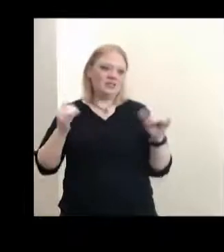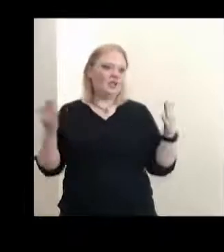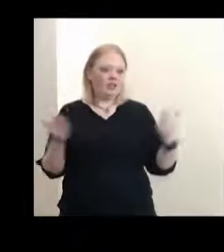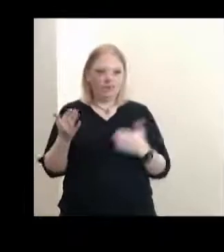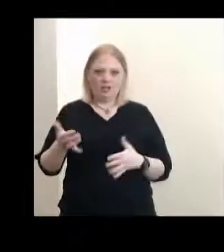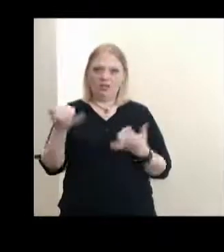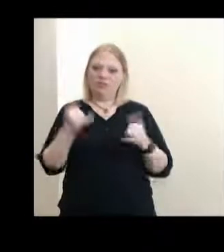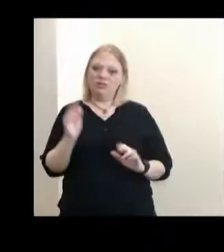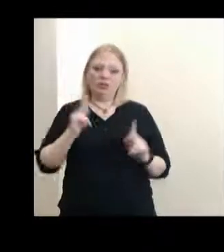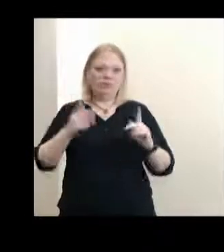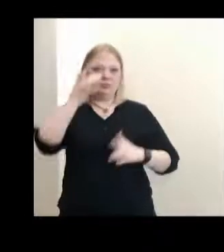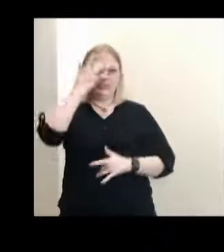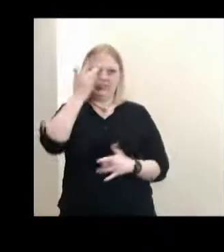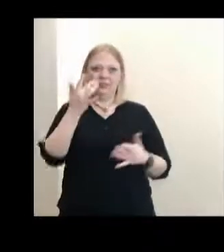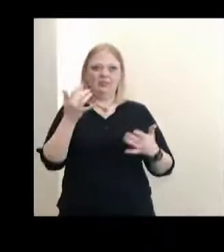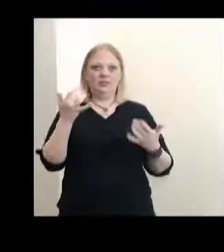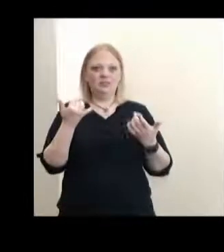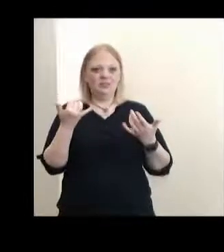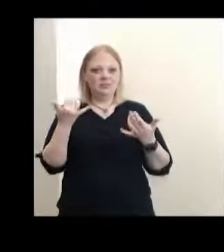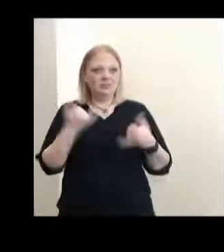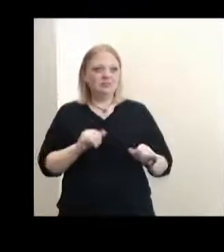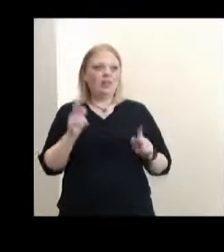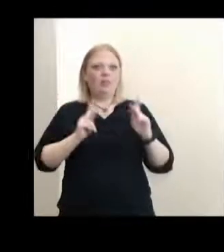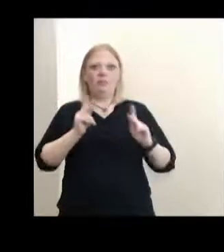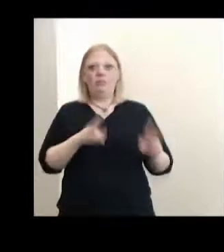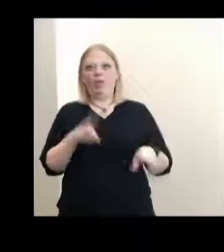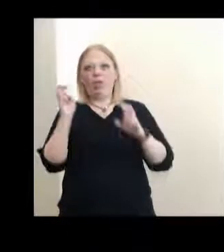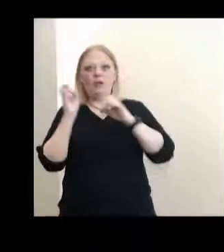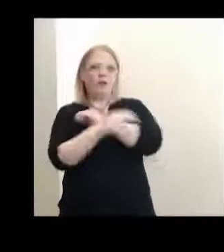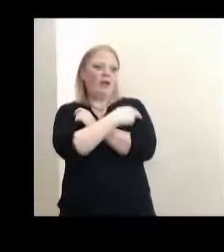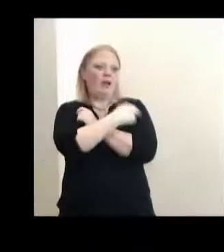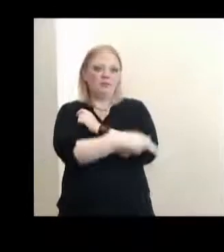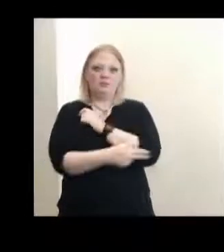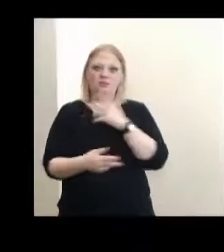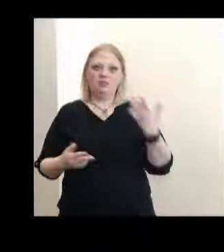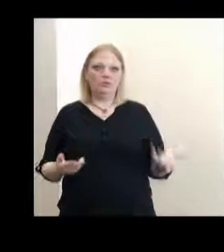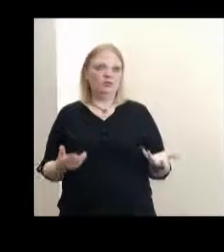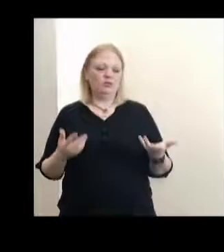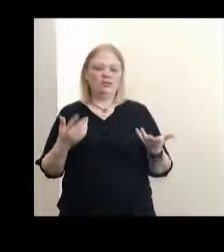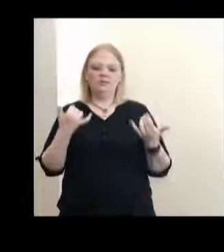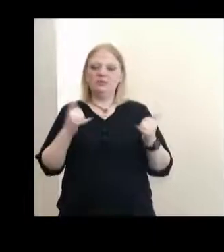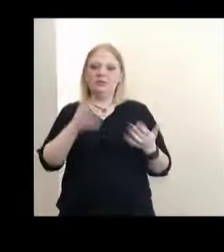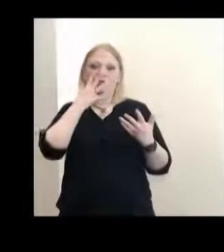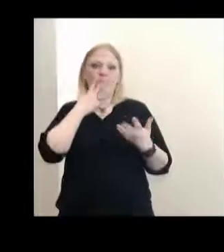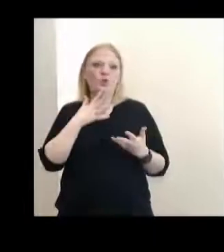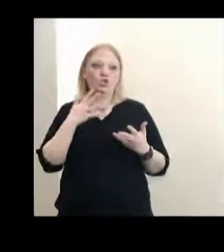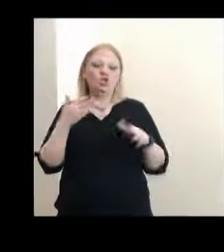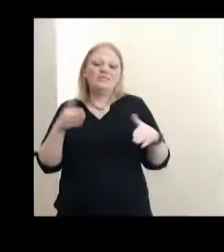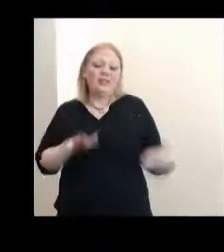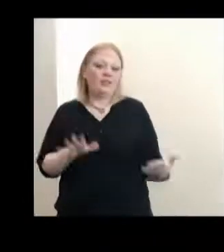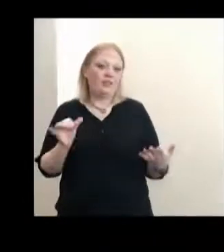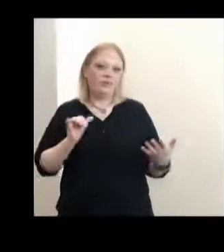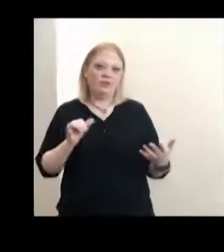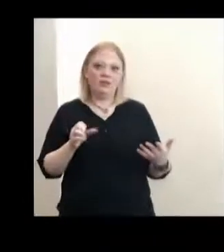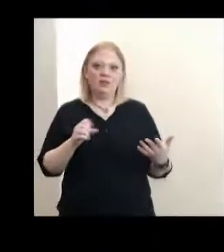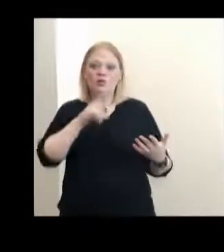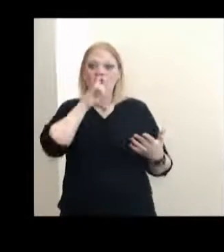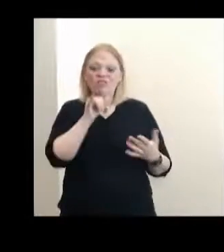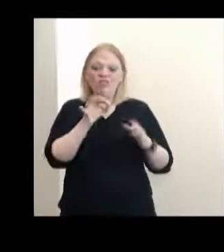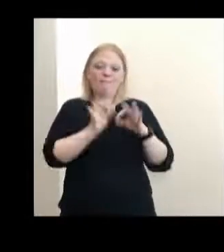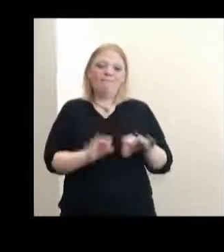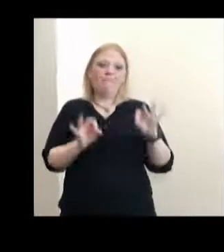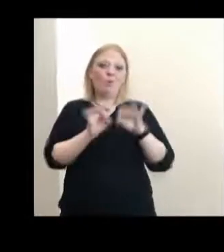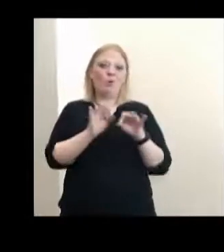that are sick. We still have people that are hospitalized, as the county executive showed, and we still have, unfortunately, deaths. So it's really important to know